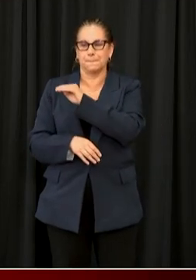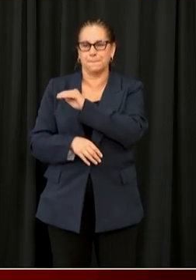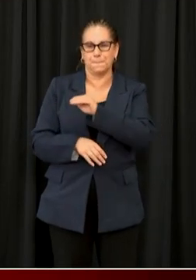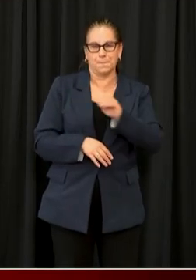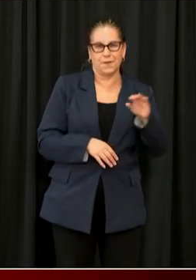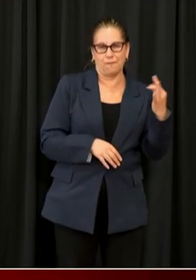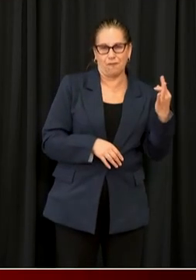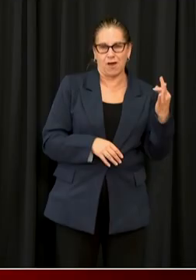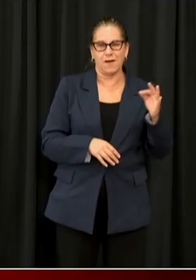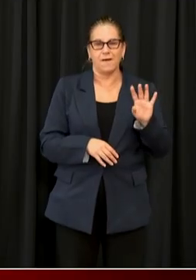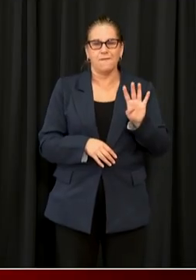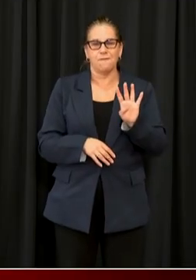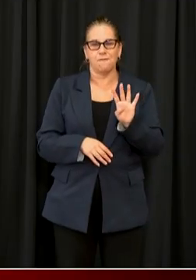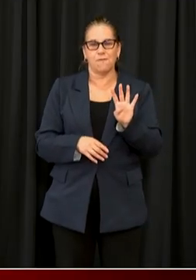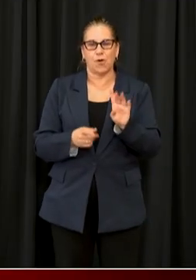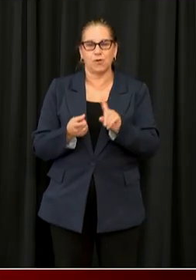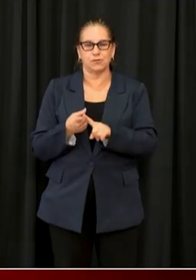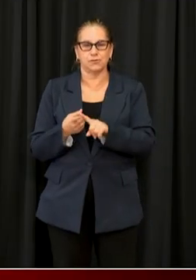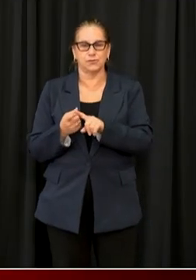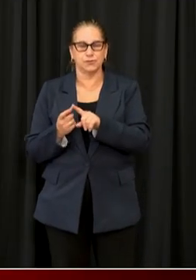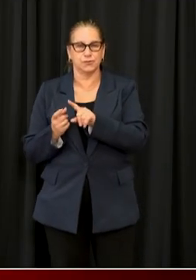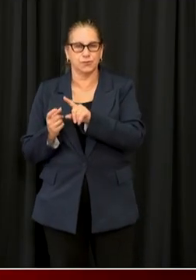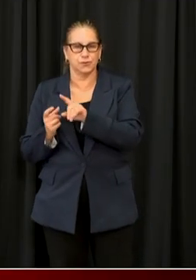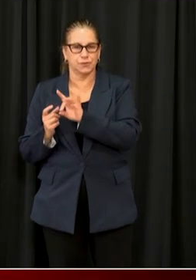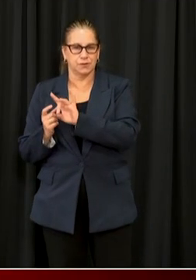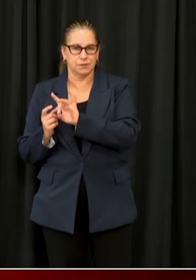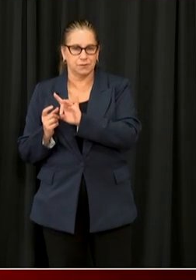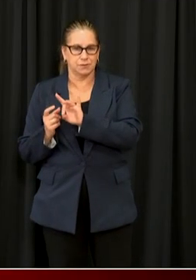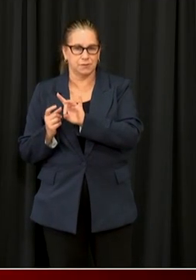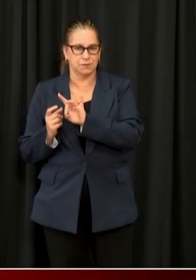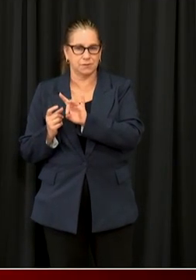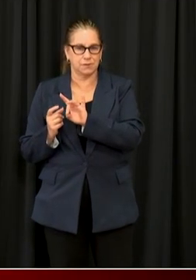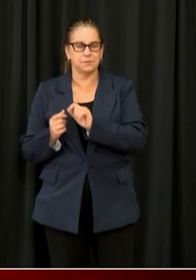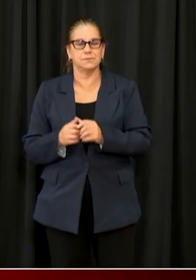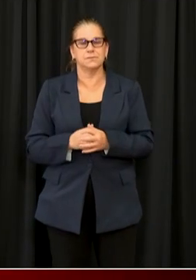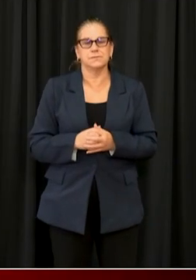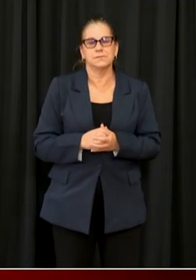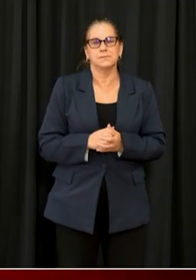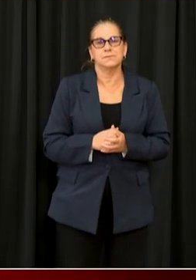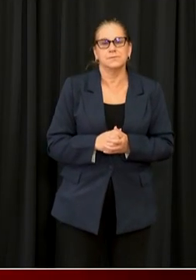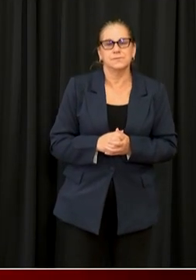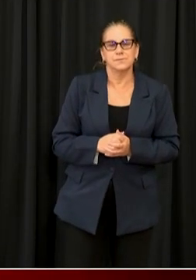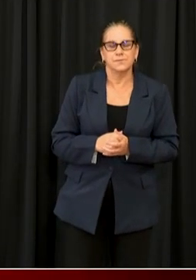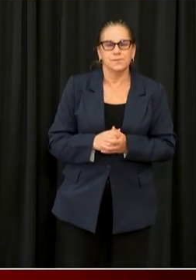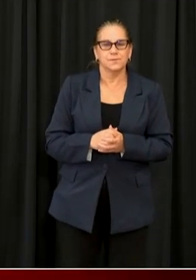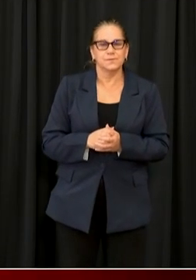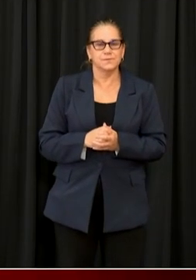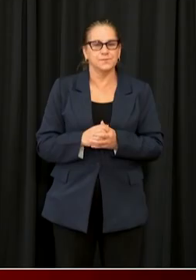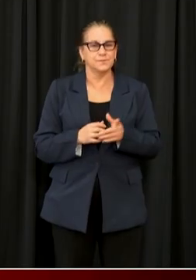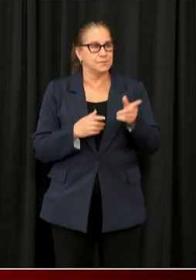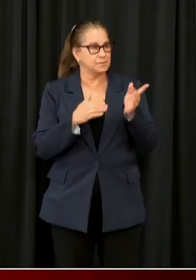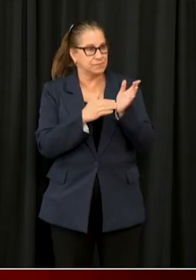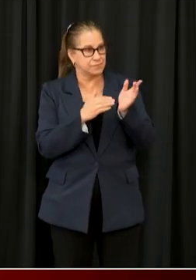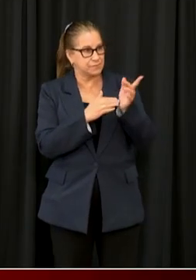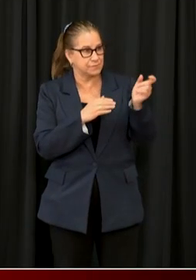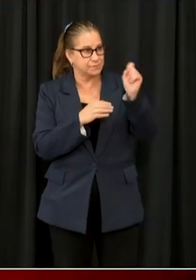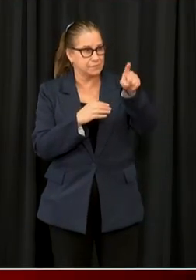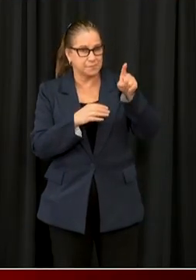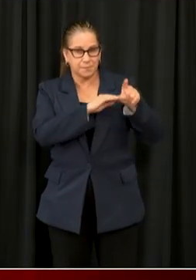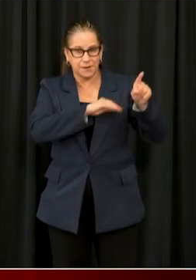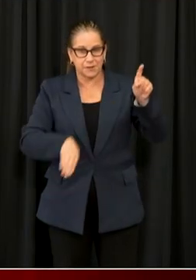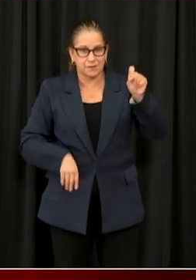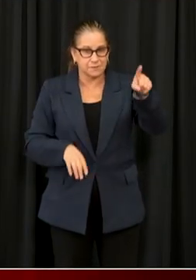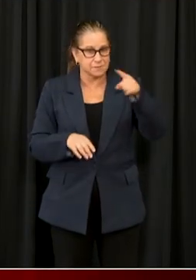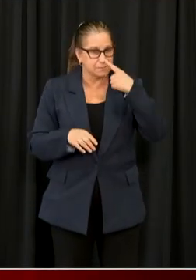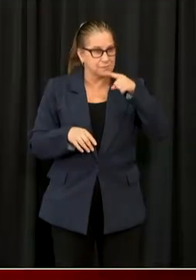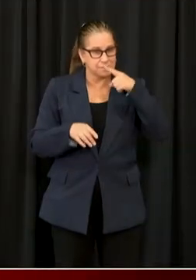Saturday, which is not on this site, 12 to 4. And if Director Gelhardt, if I could ask you to say a little bit more about the fire